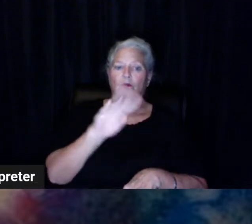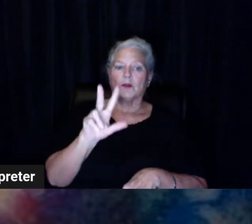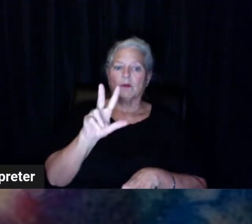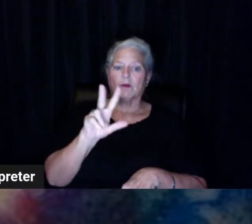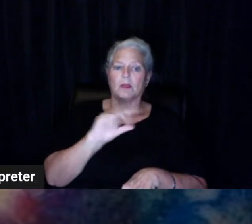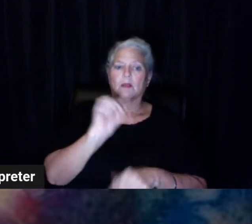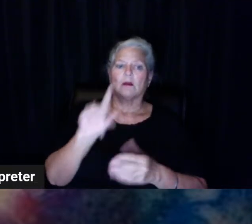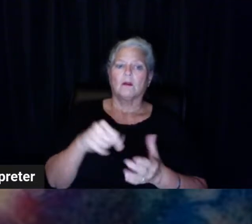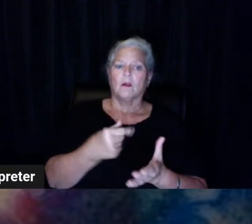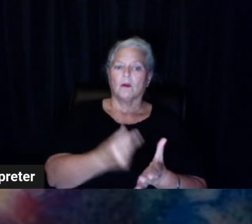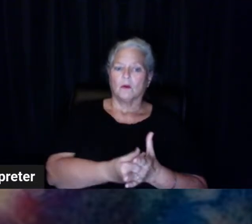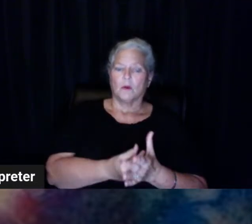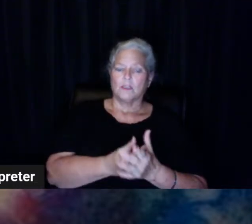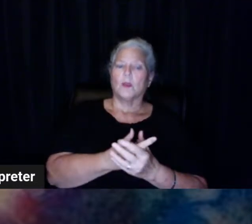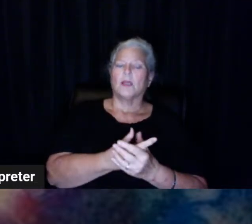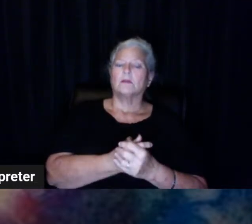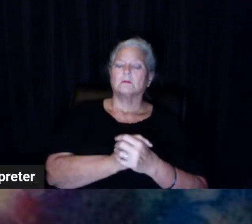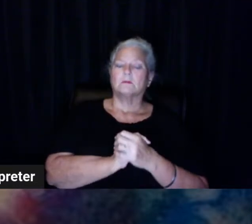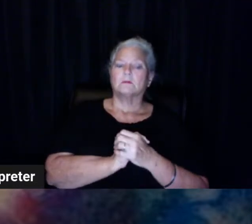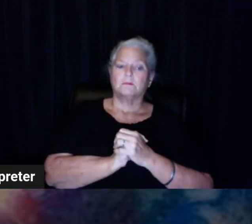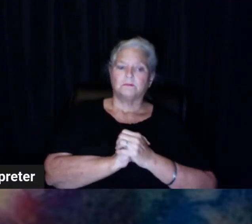Graduated